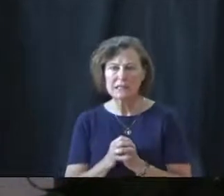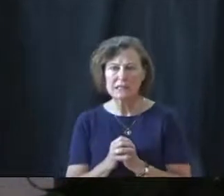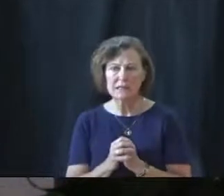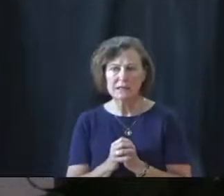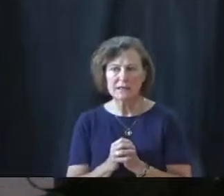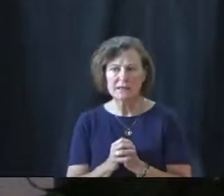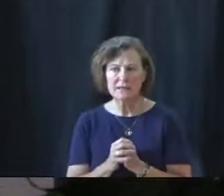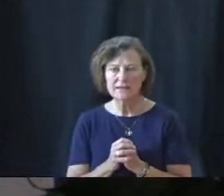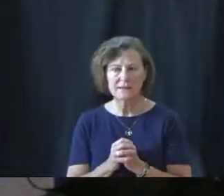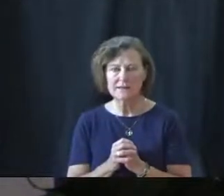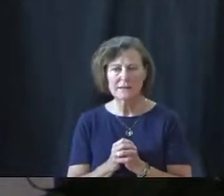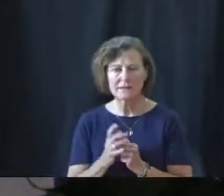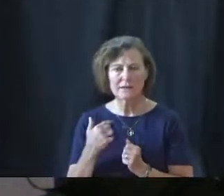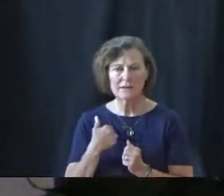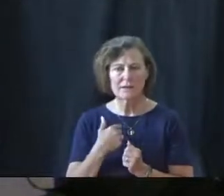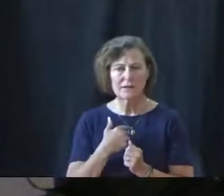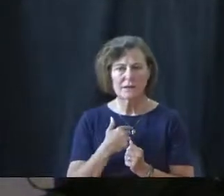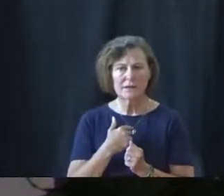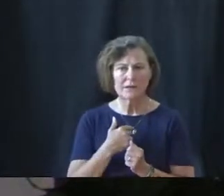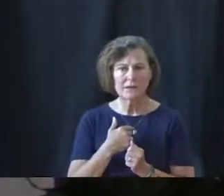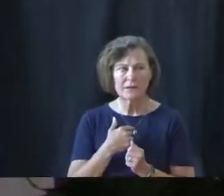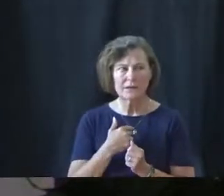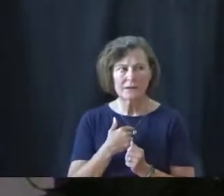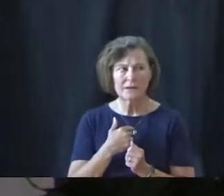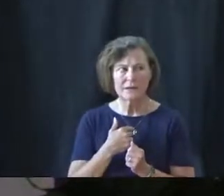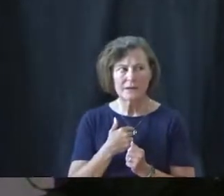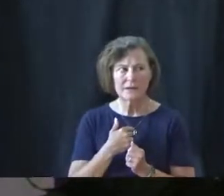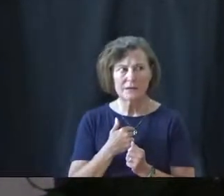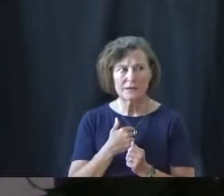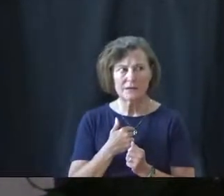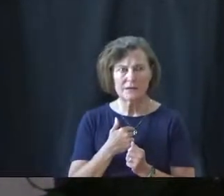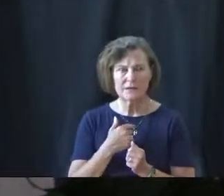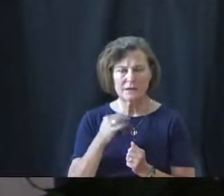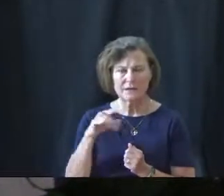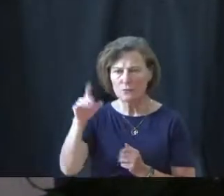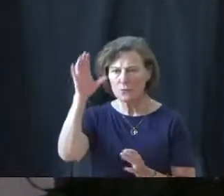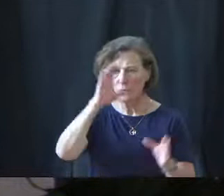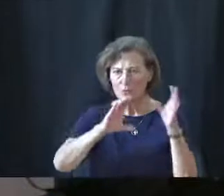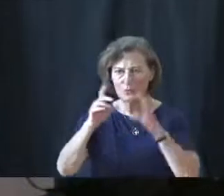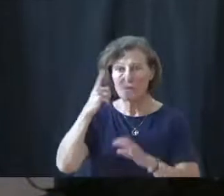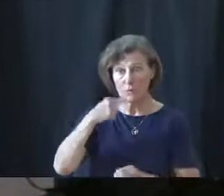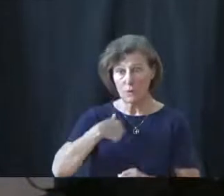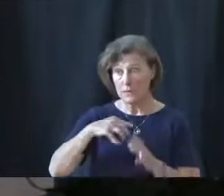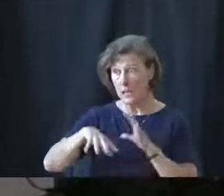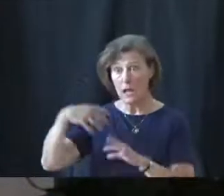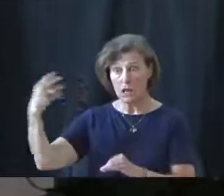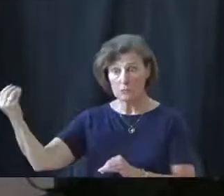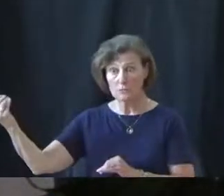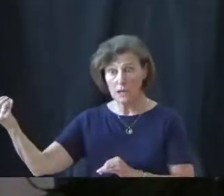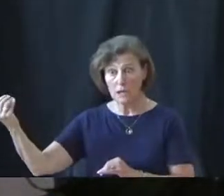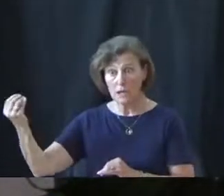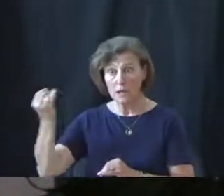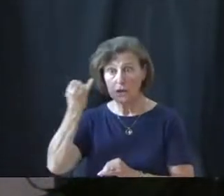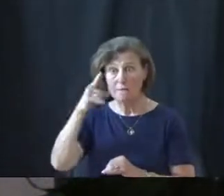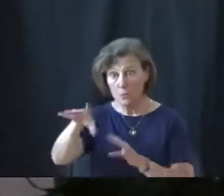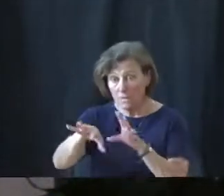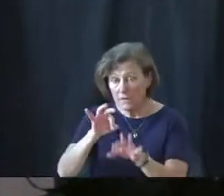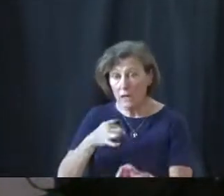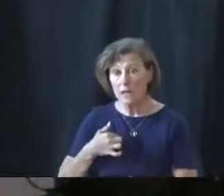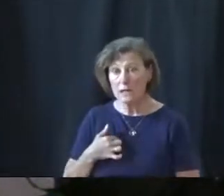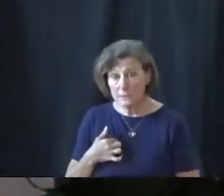We are not two, yet you look for me outside. When you find